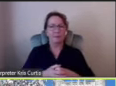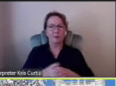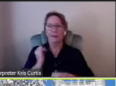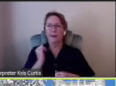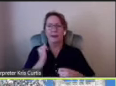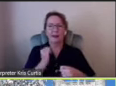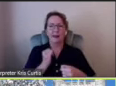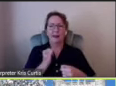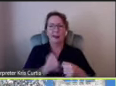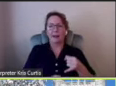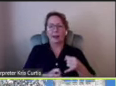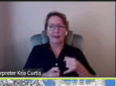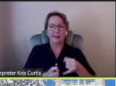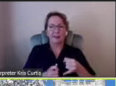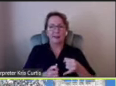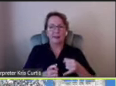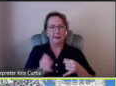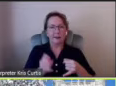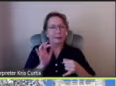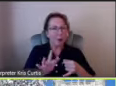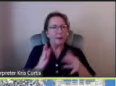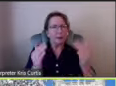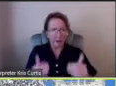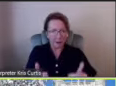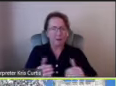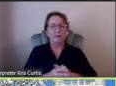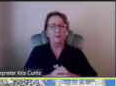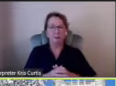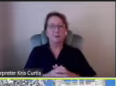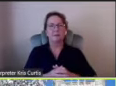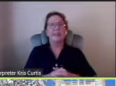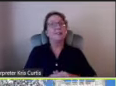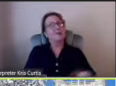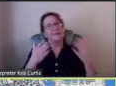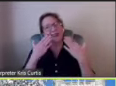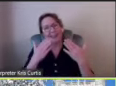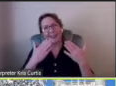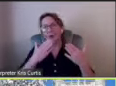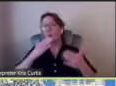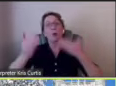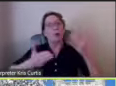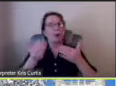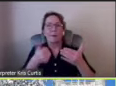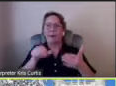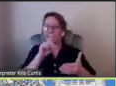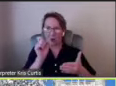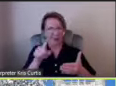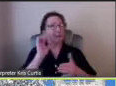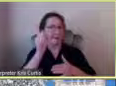just thanking our network if you click on the next slide. So thank you and welcome questions during discussion.